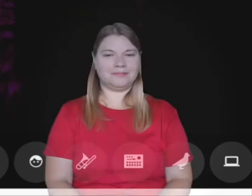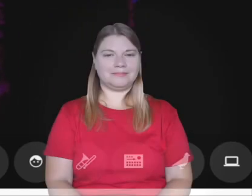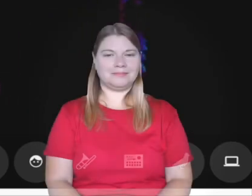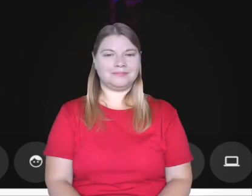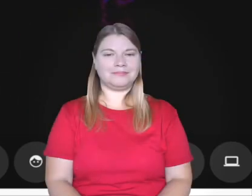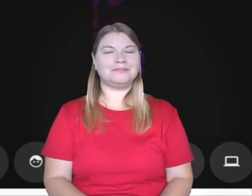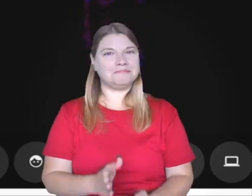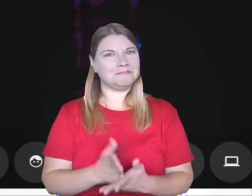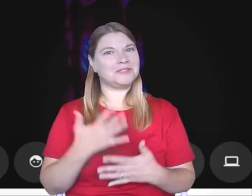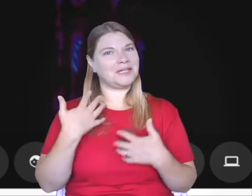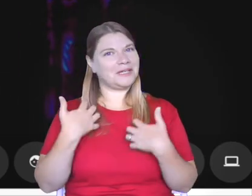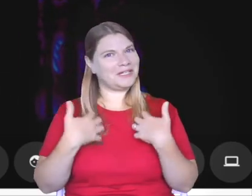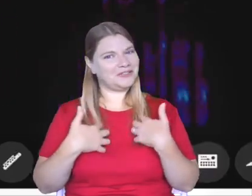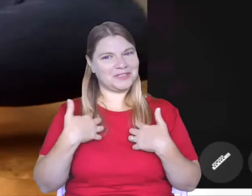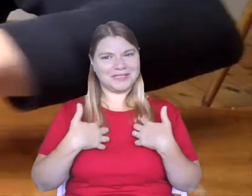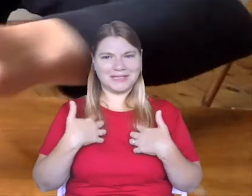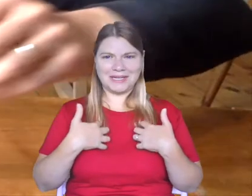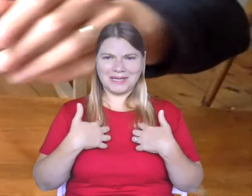That's an interesting looking